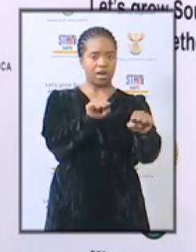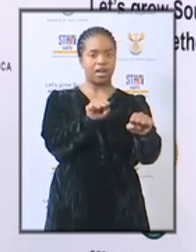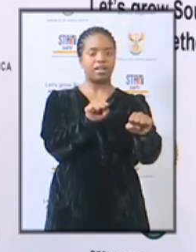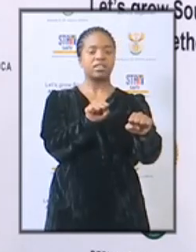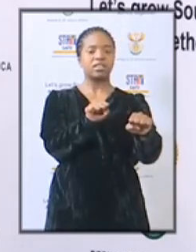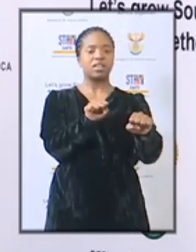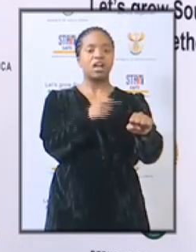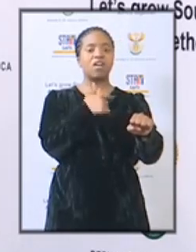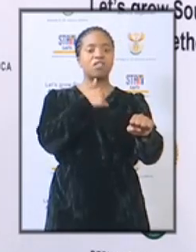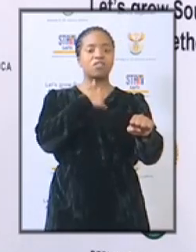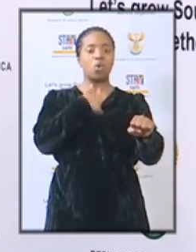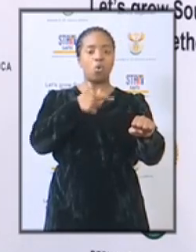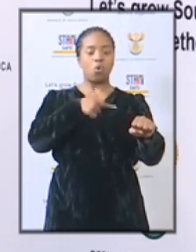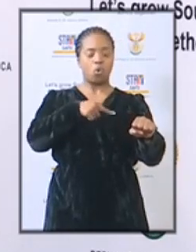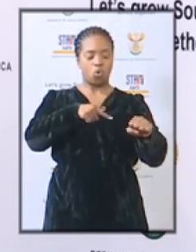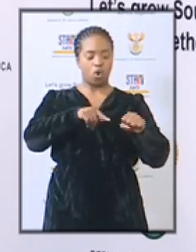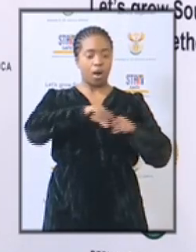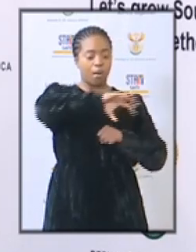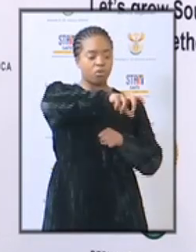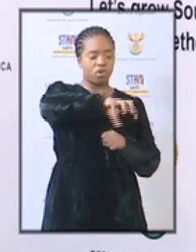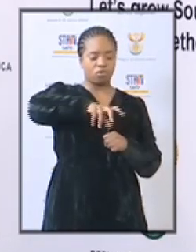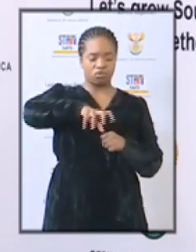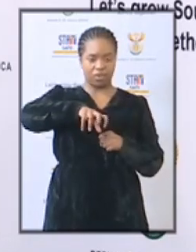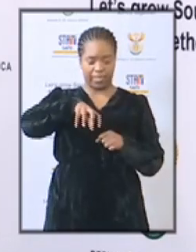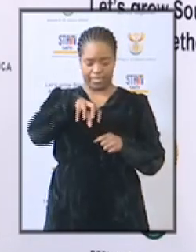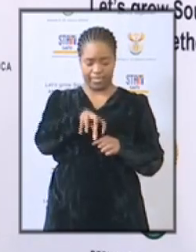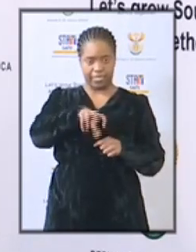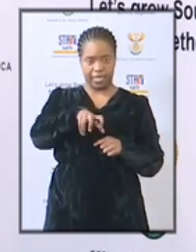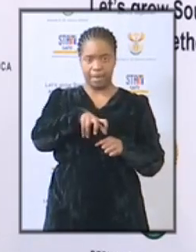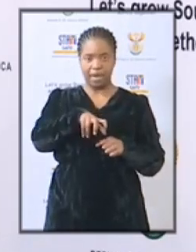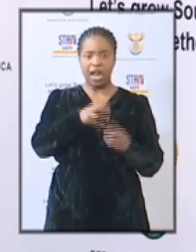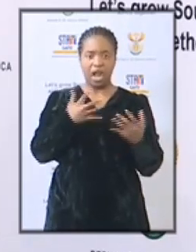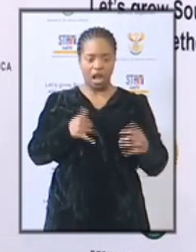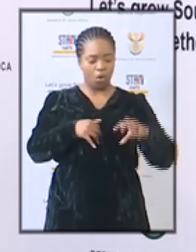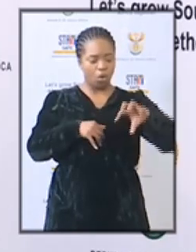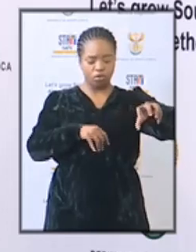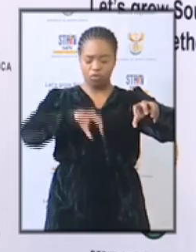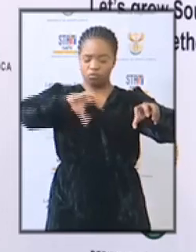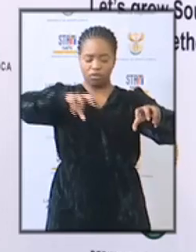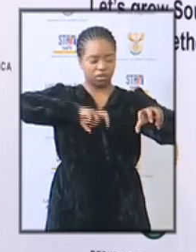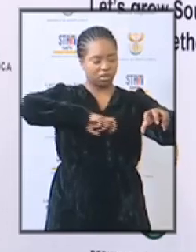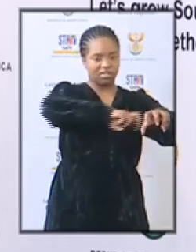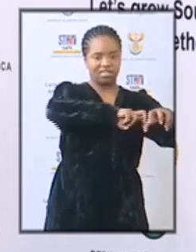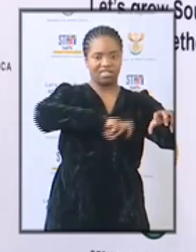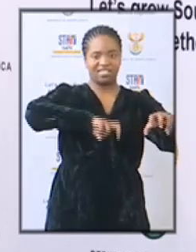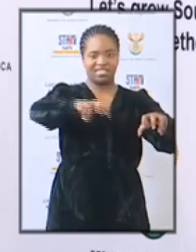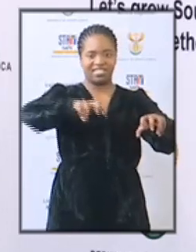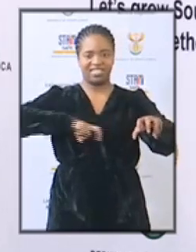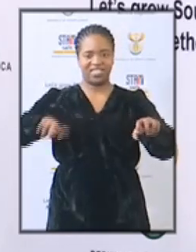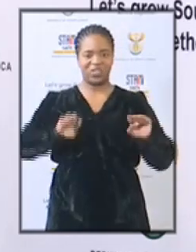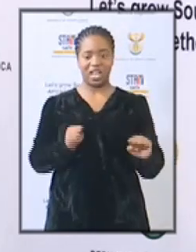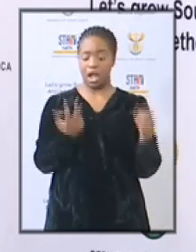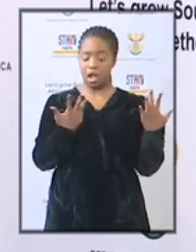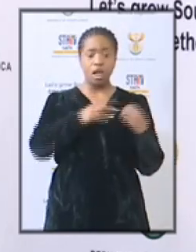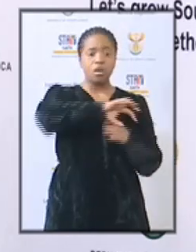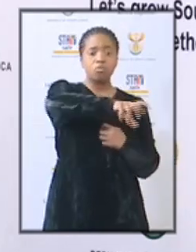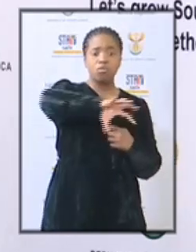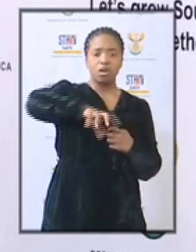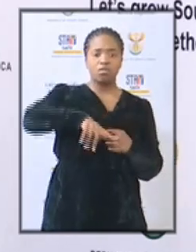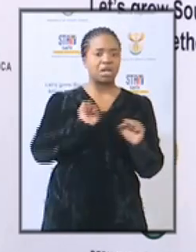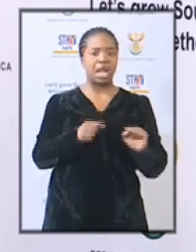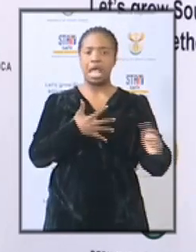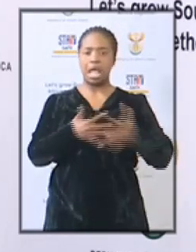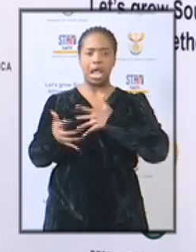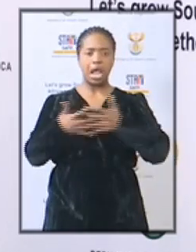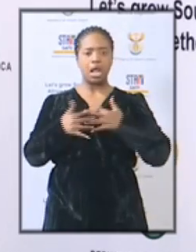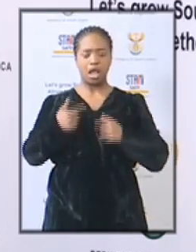the intra-provincial travelers for leisure, now we are saying accommodation are allowed to accommodate any